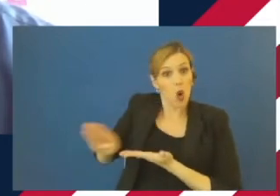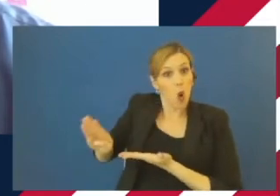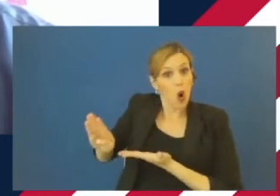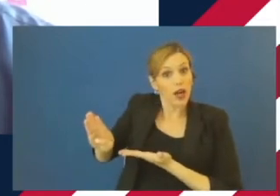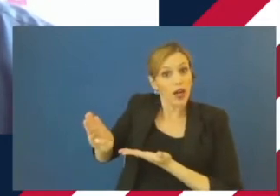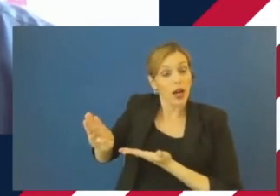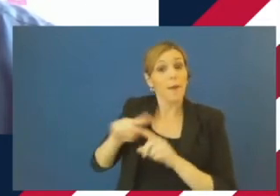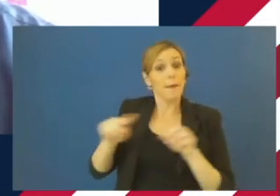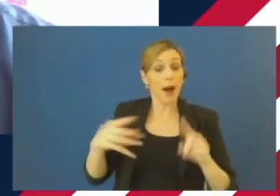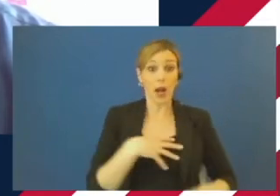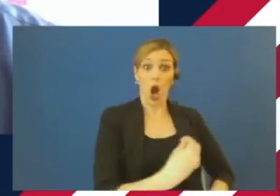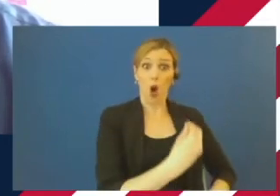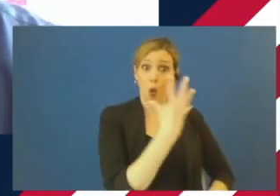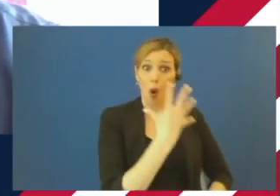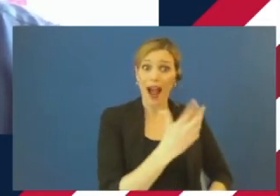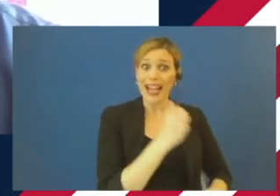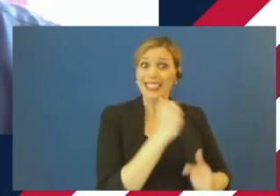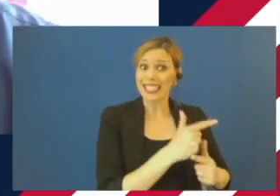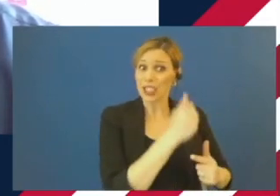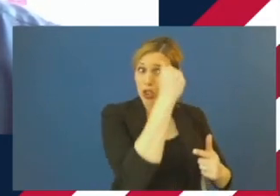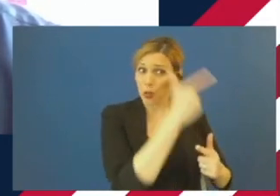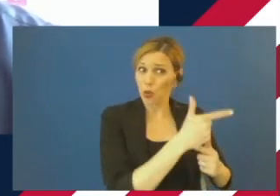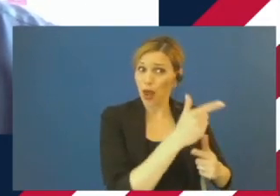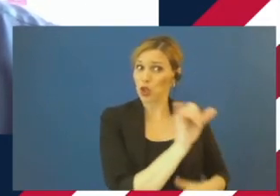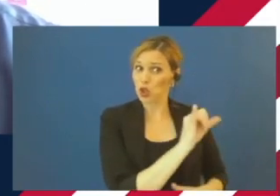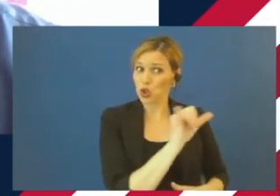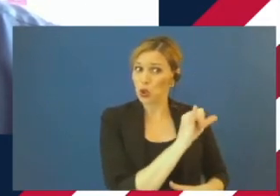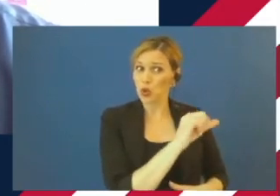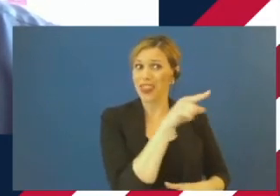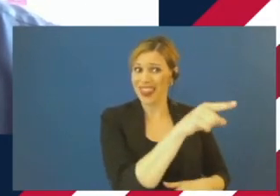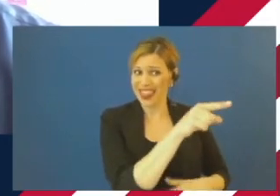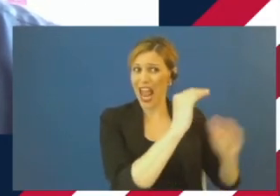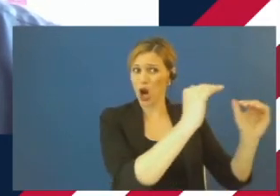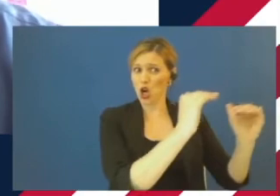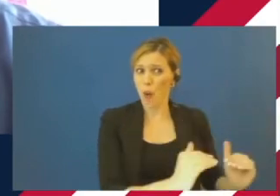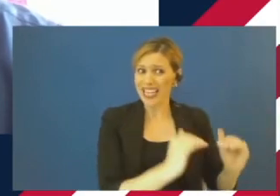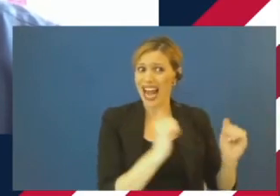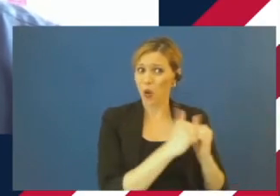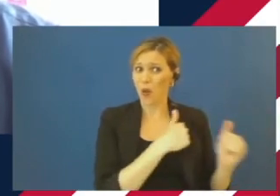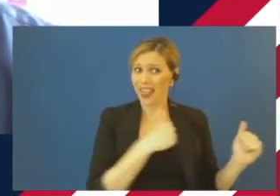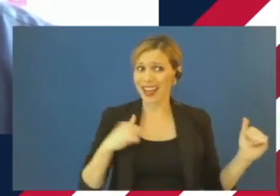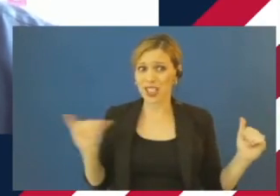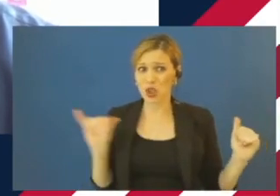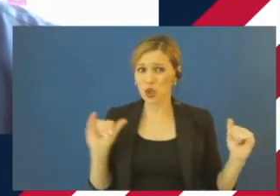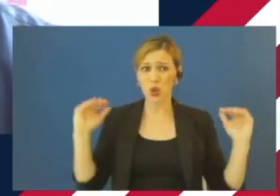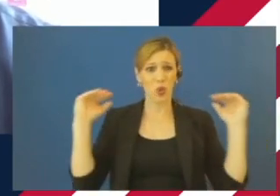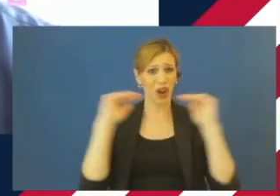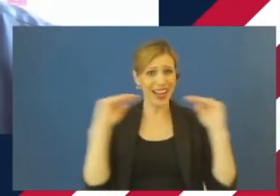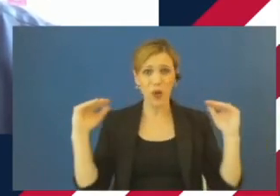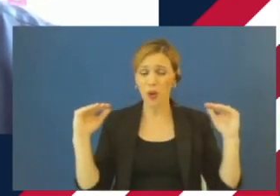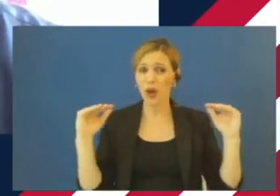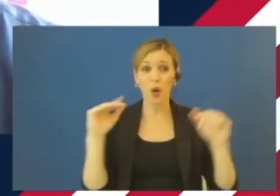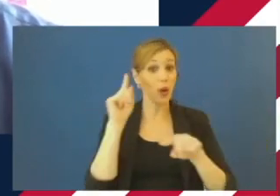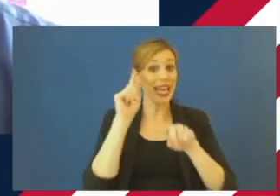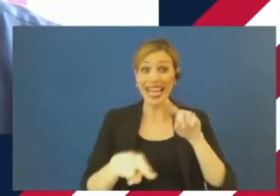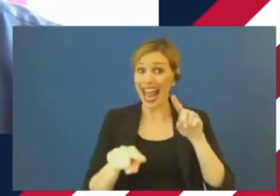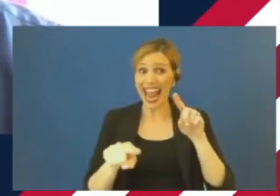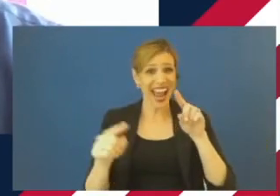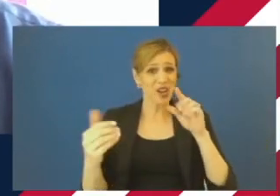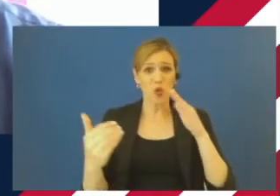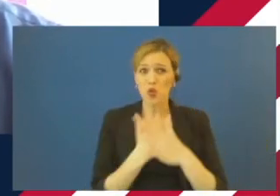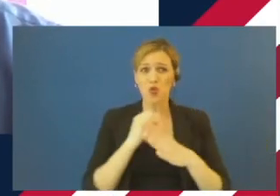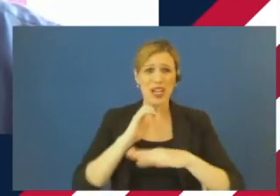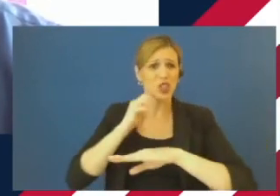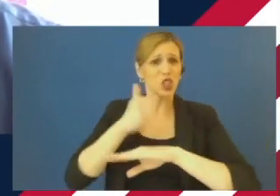white sisters and brothers they're going down with us. We cannot restore the soul of America if we do not restore the